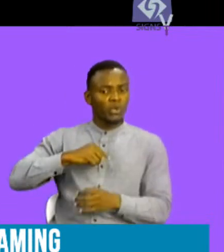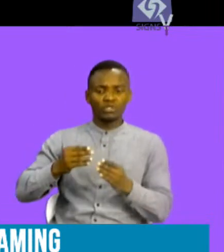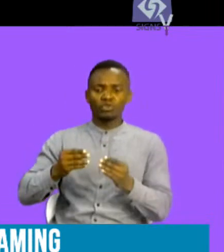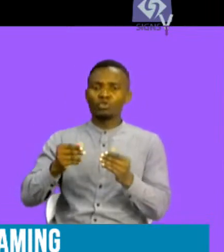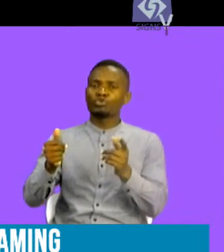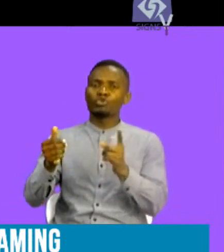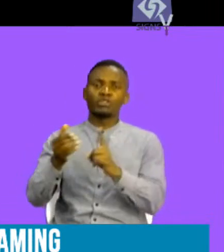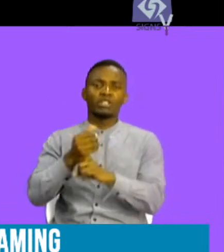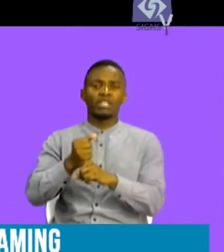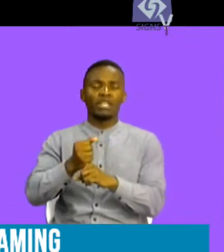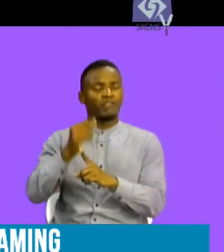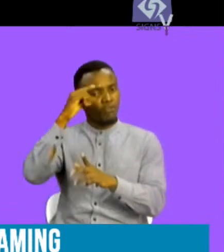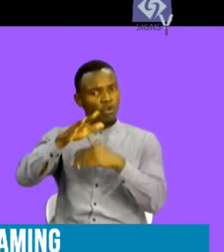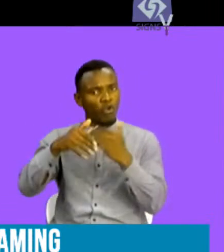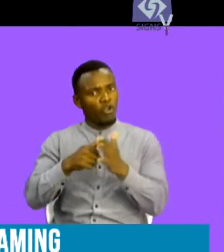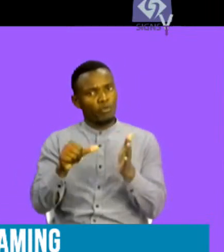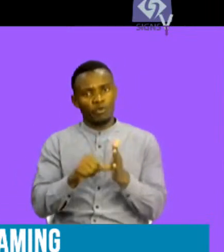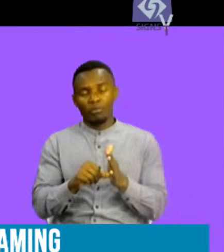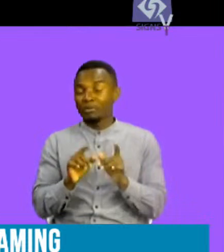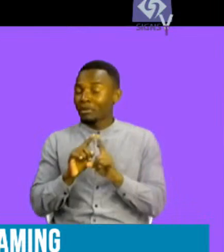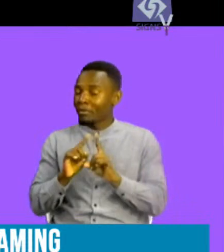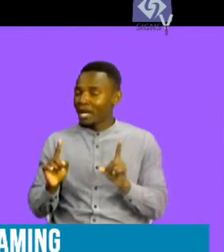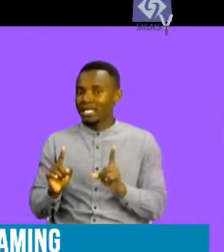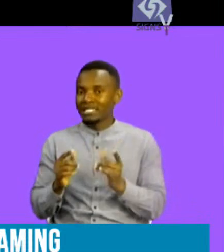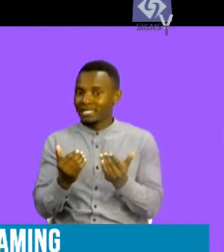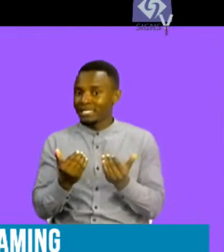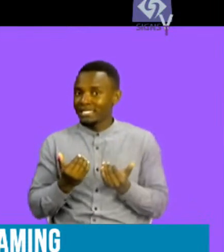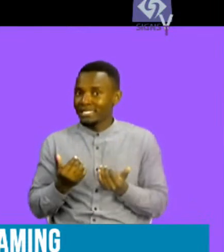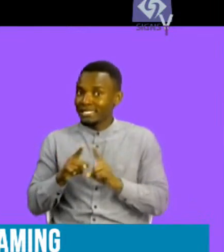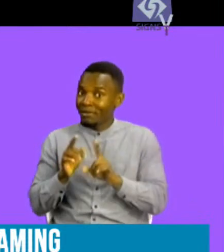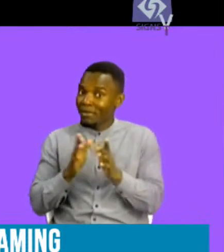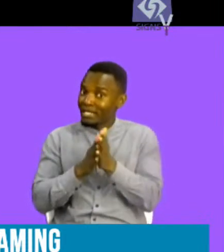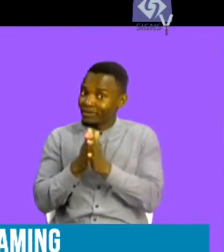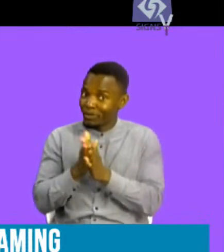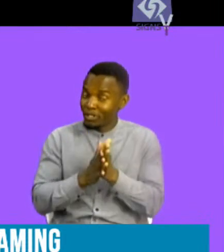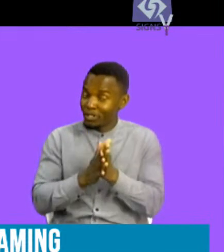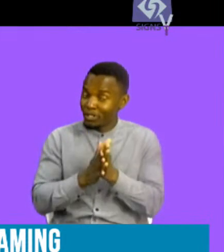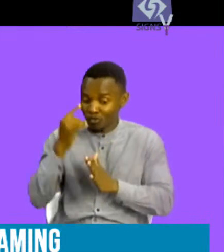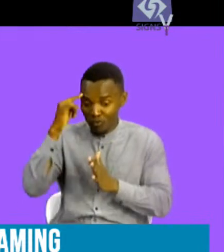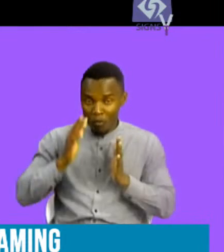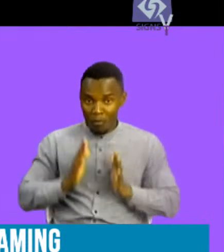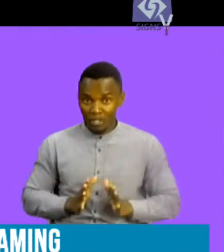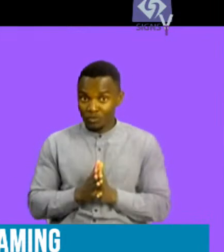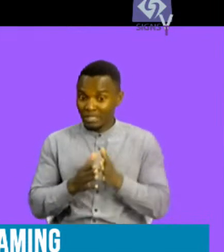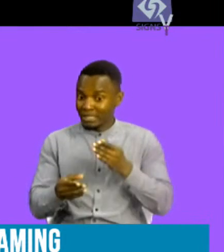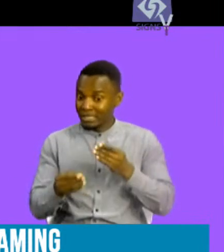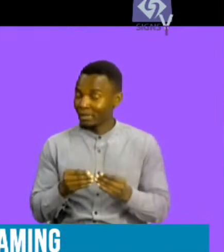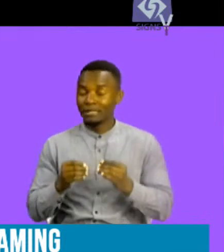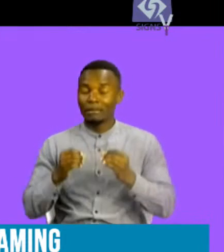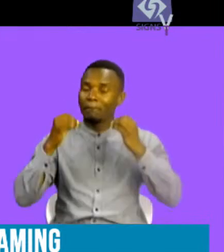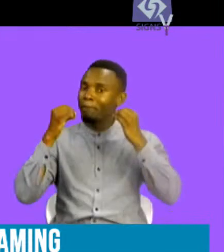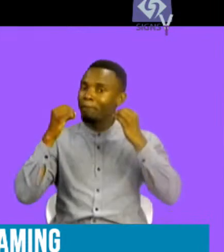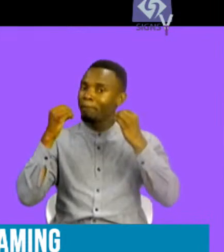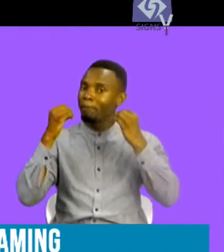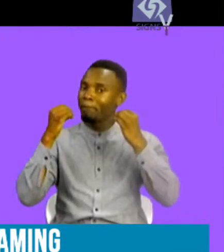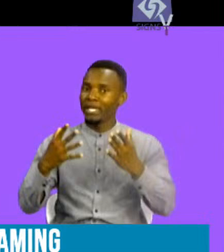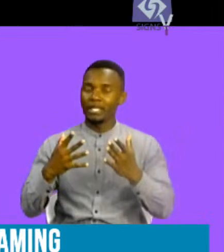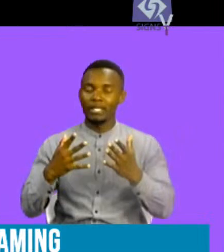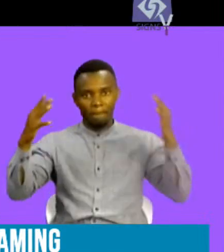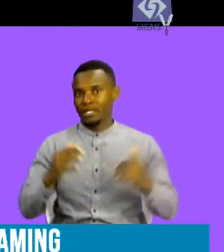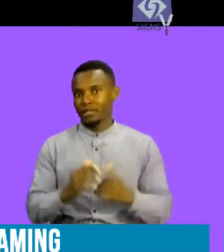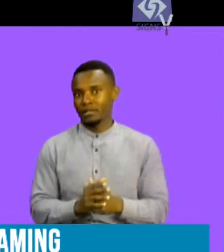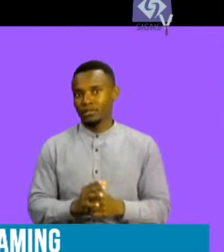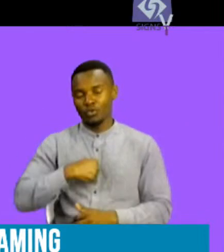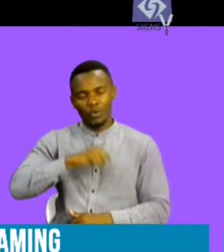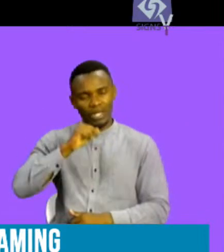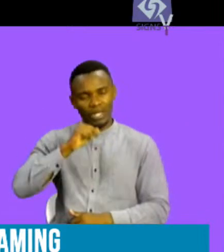their problems. Yet, the needs and aspirations of persons with disabilities are quite enormous. So we can only be able to meet a few.